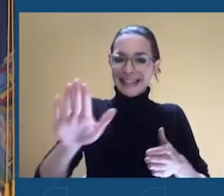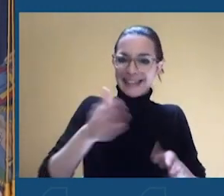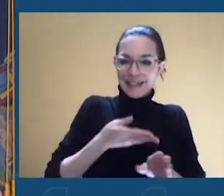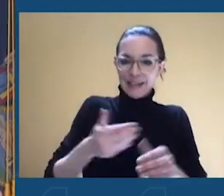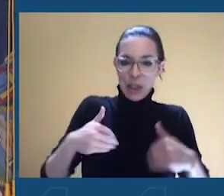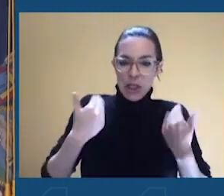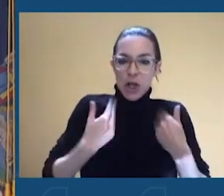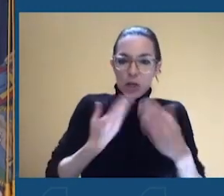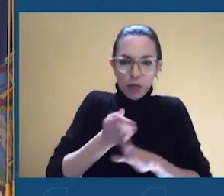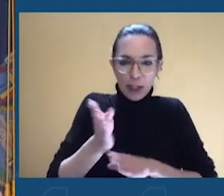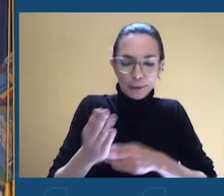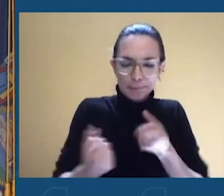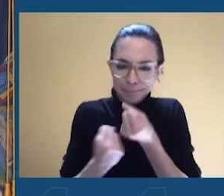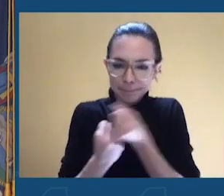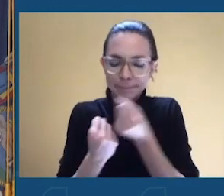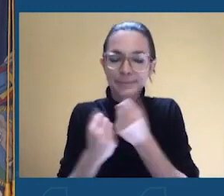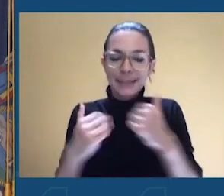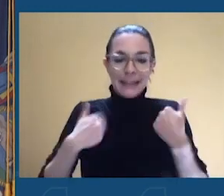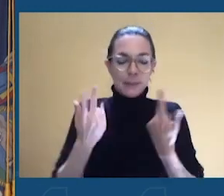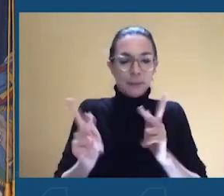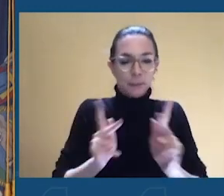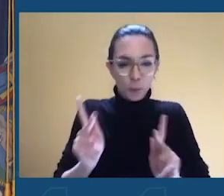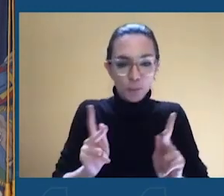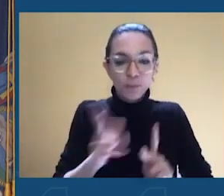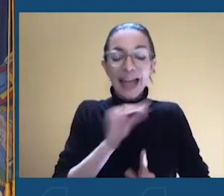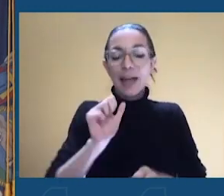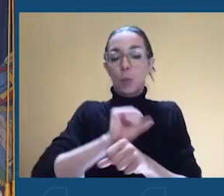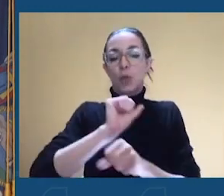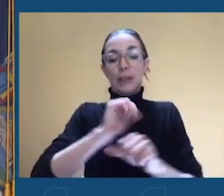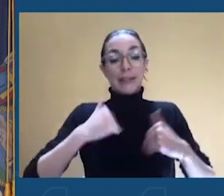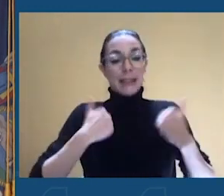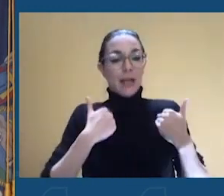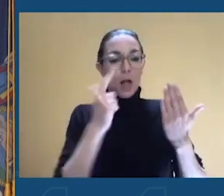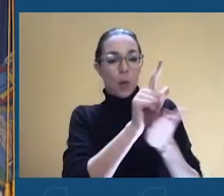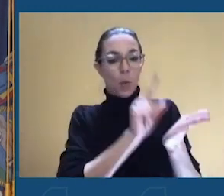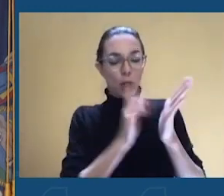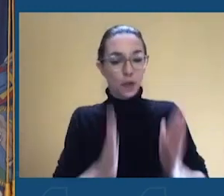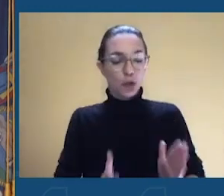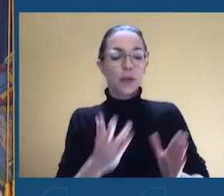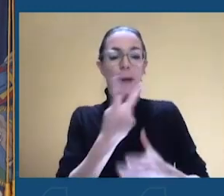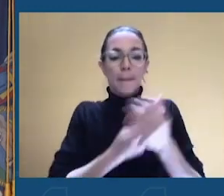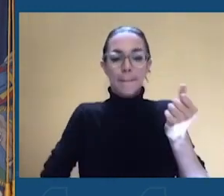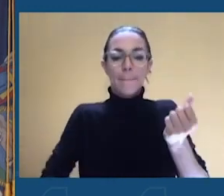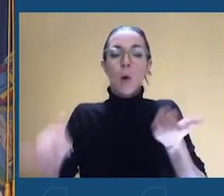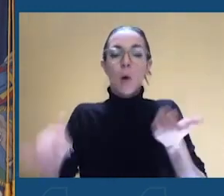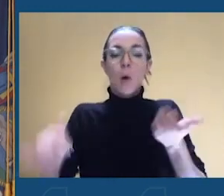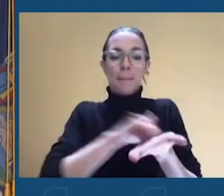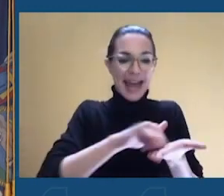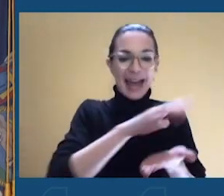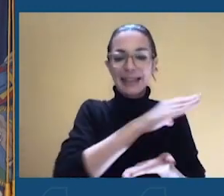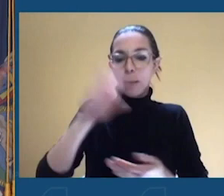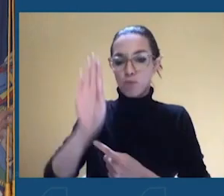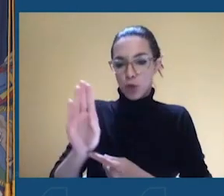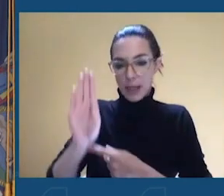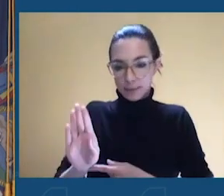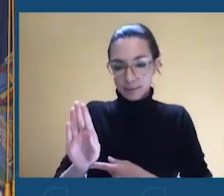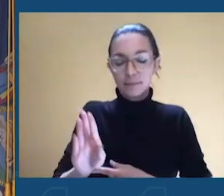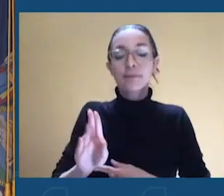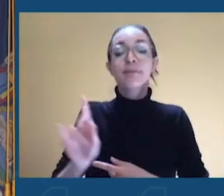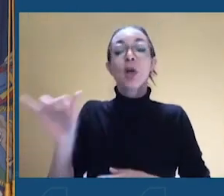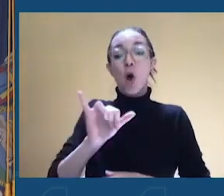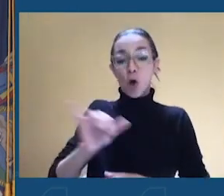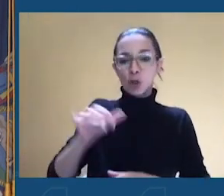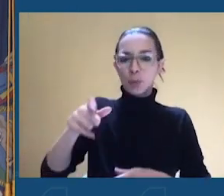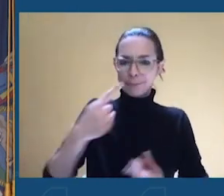also before returning to law and practicing, he worked as a young lawyer in both Manhattan and Brooklyn. On top of that, he's made history. But